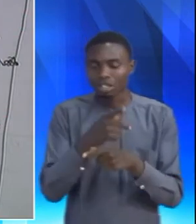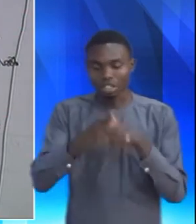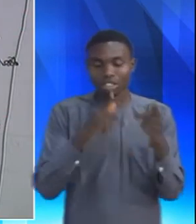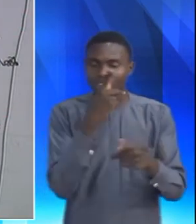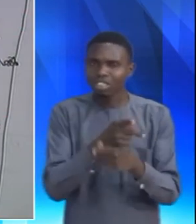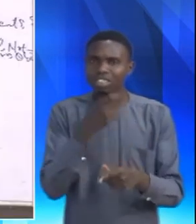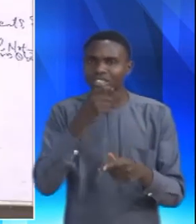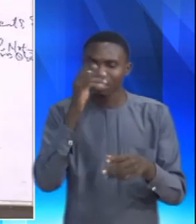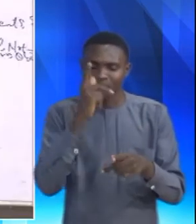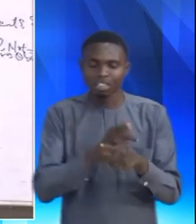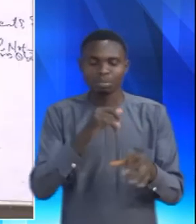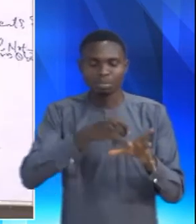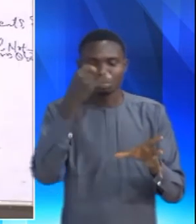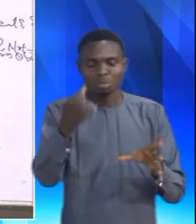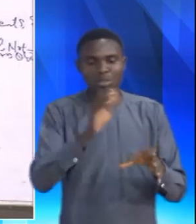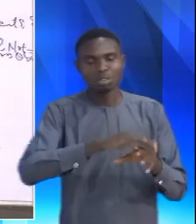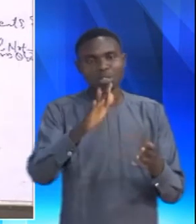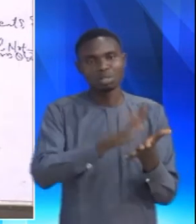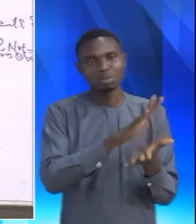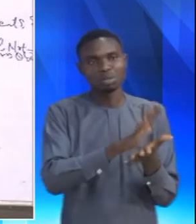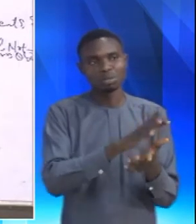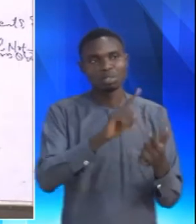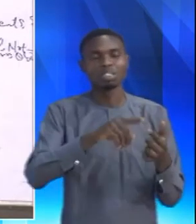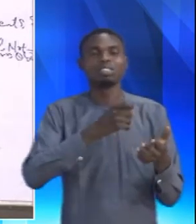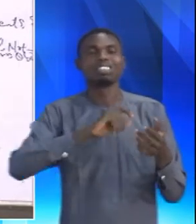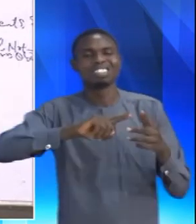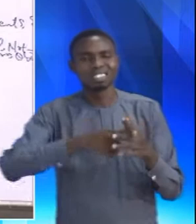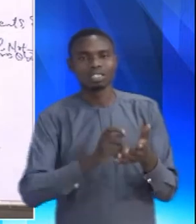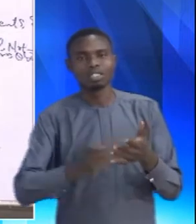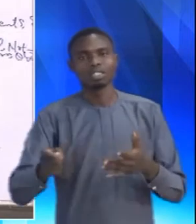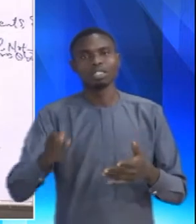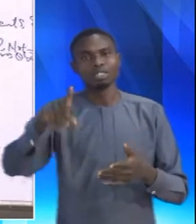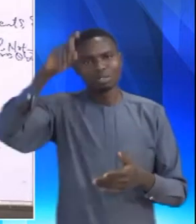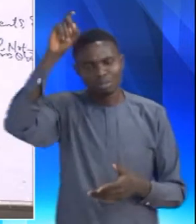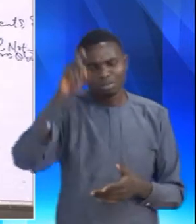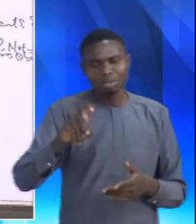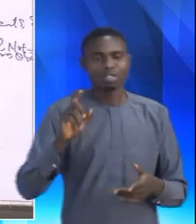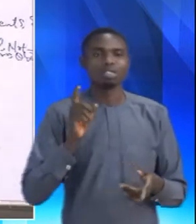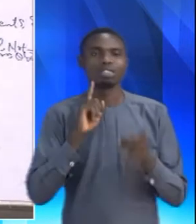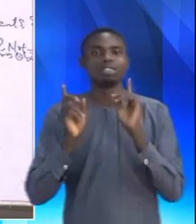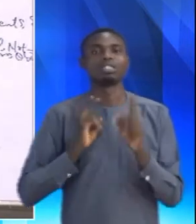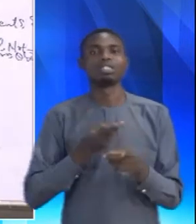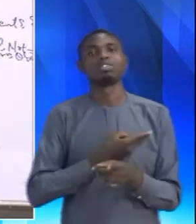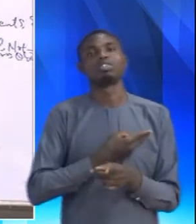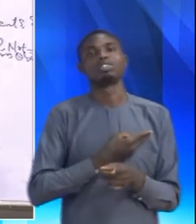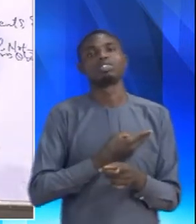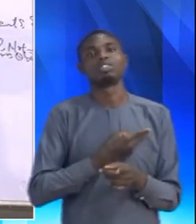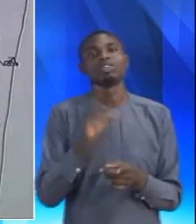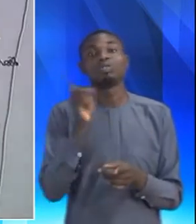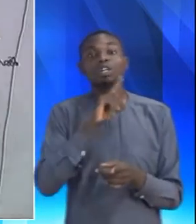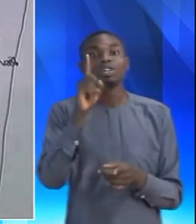The content or the body of your letter must tell us, or your marker, to